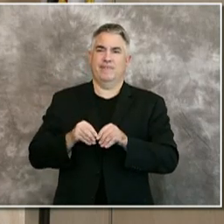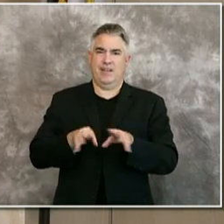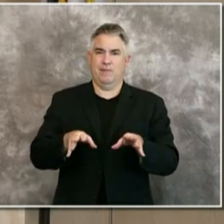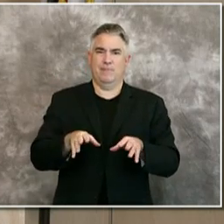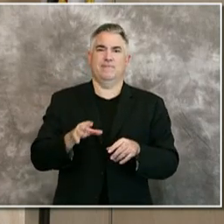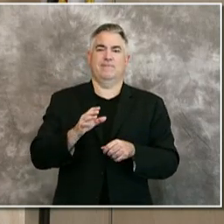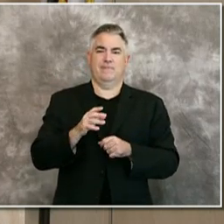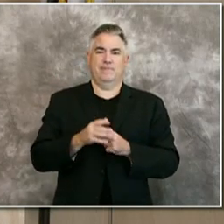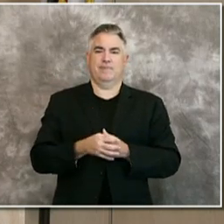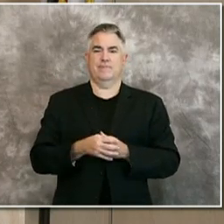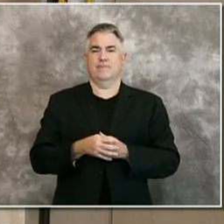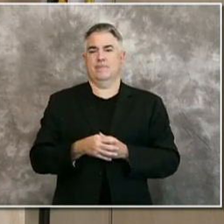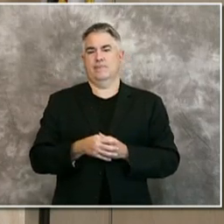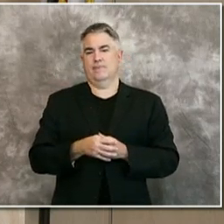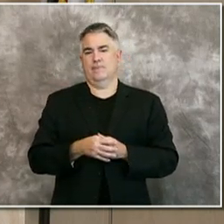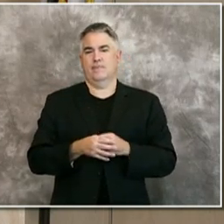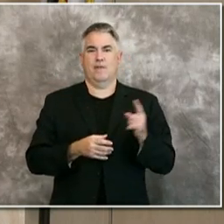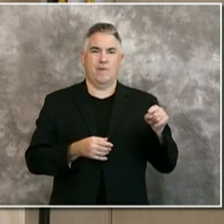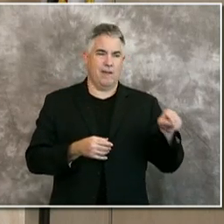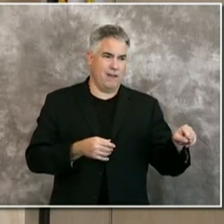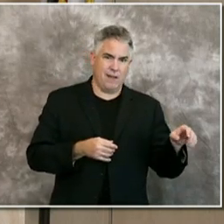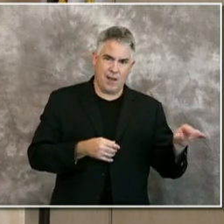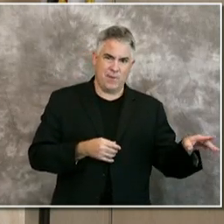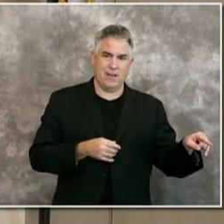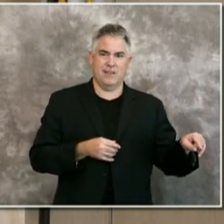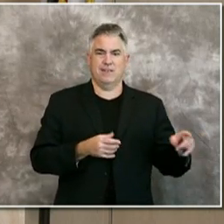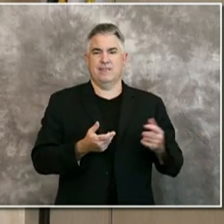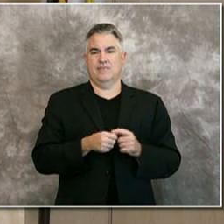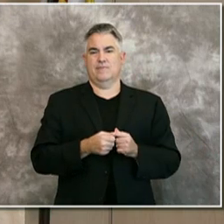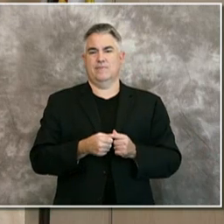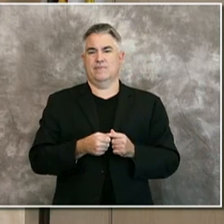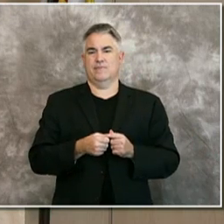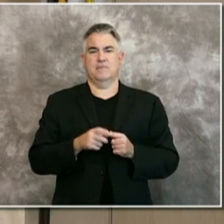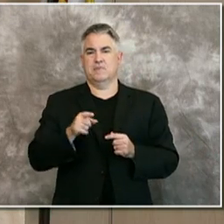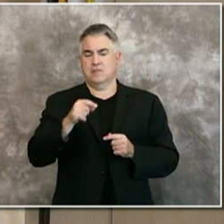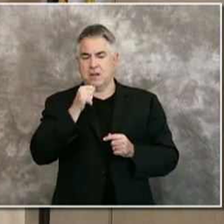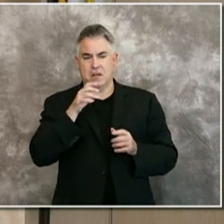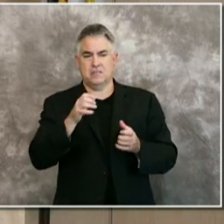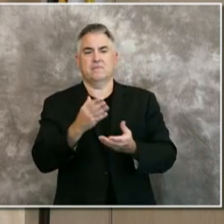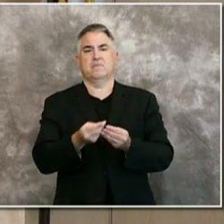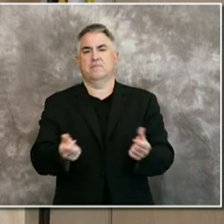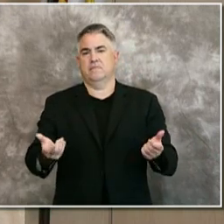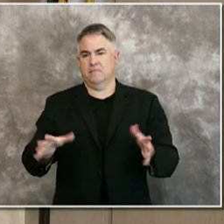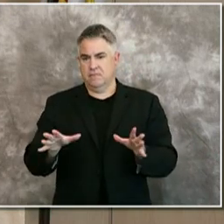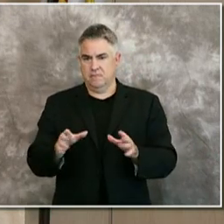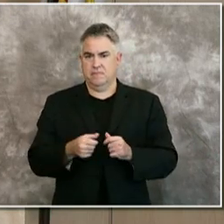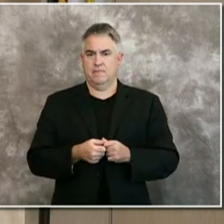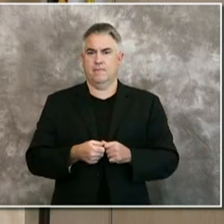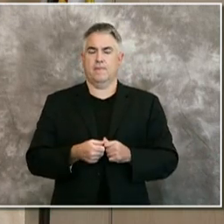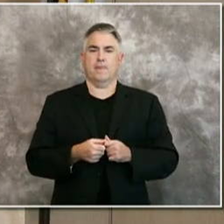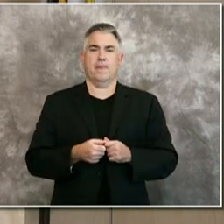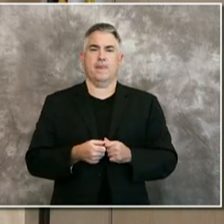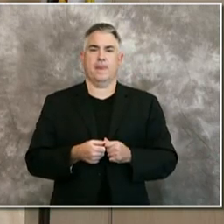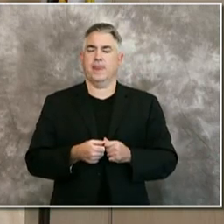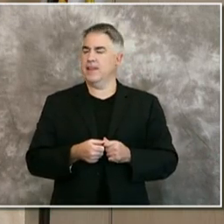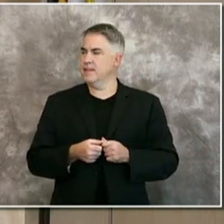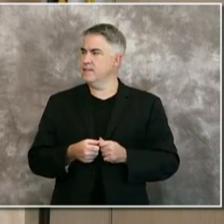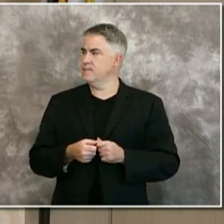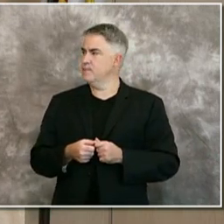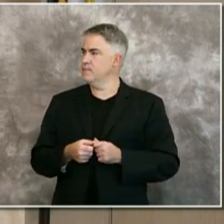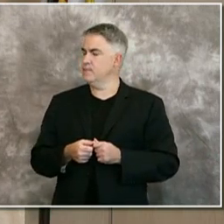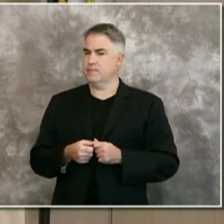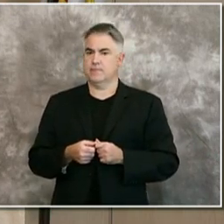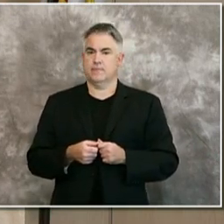one outbreak that became inactive, so that's a draw there. Now, in discussions